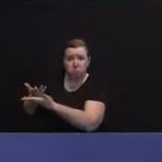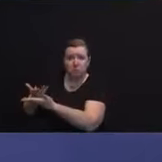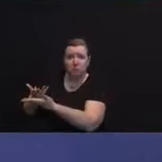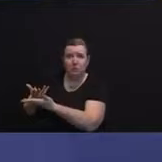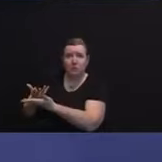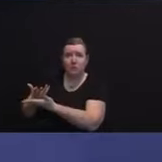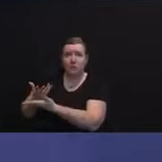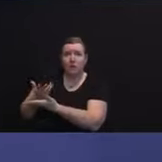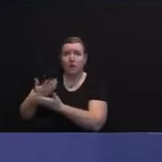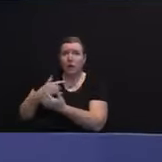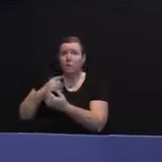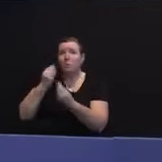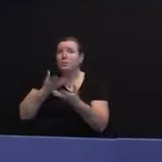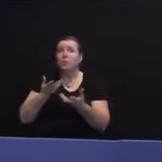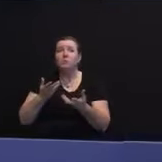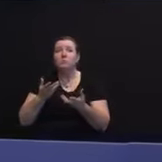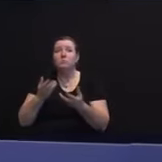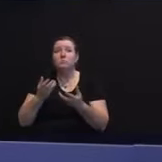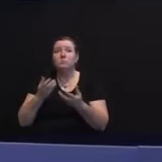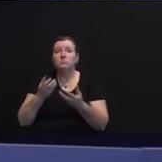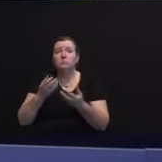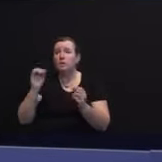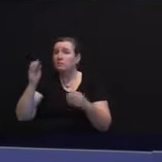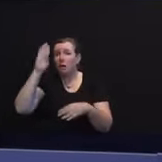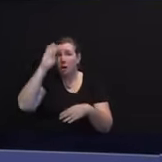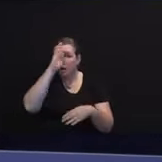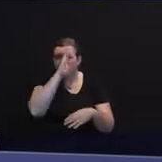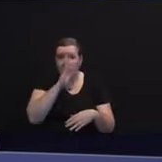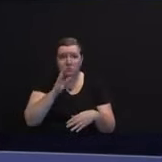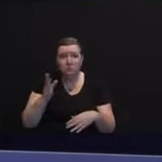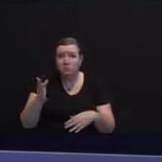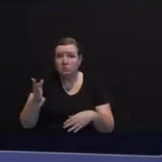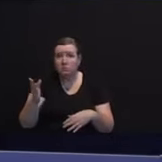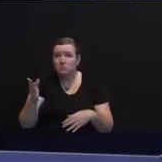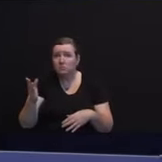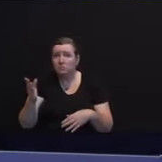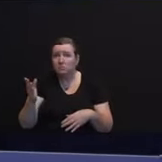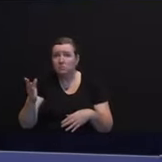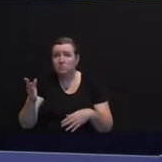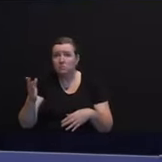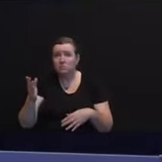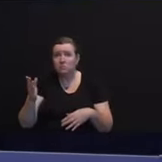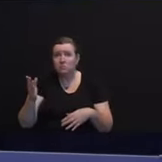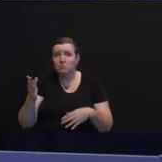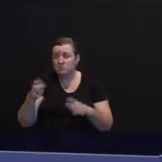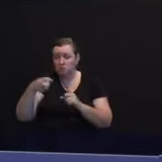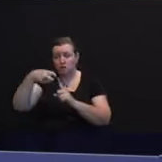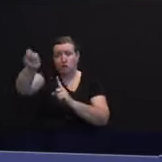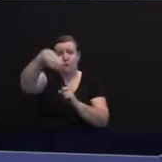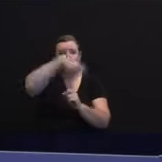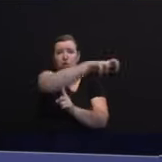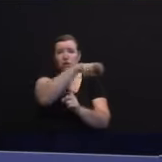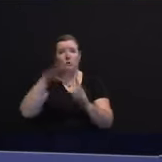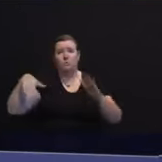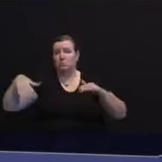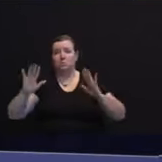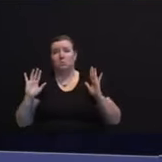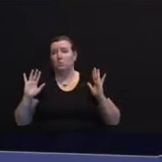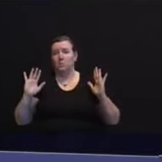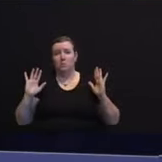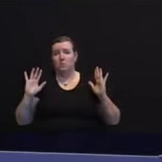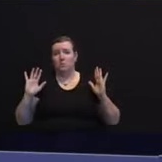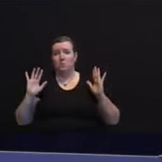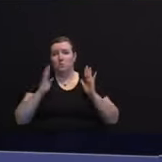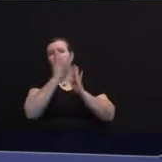of the hospitals were on what we call full divert. Some of them go on divert for 4 hours as they clear out